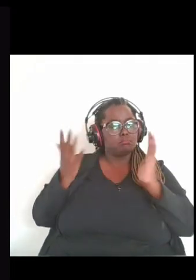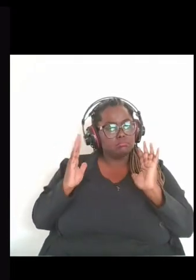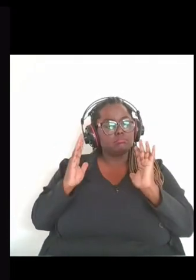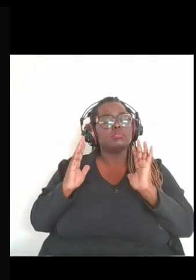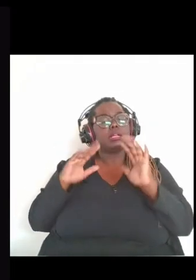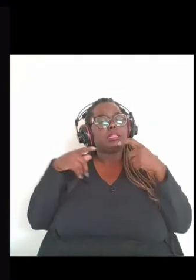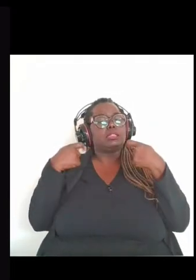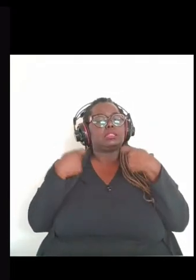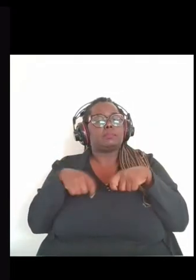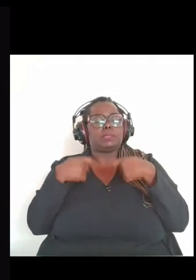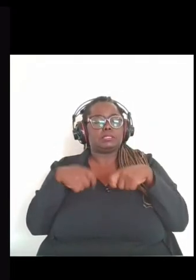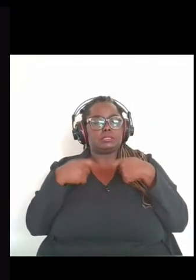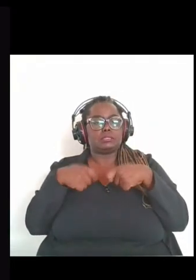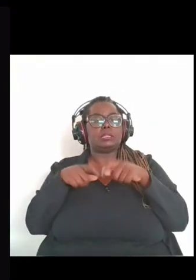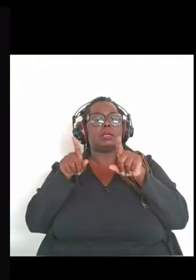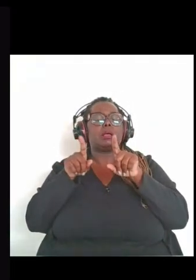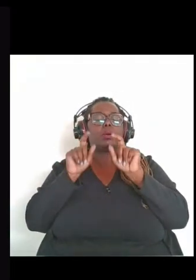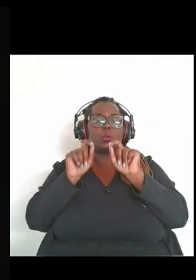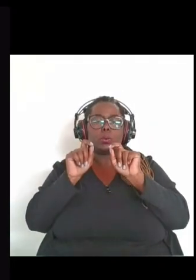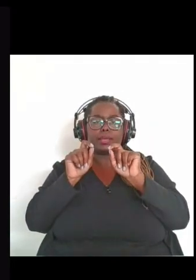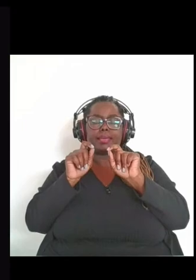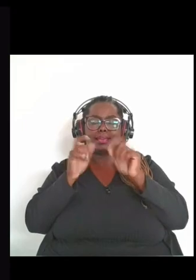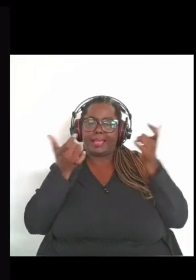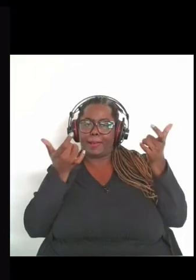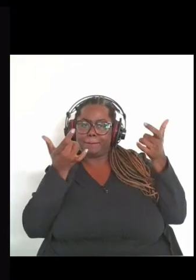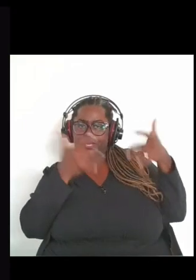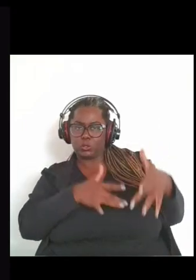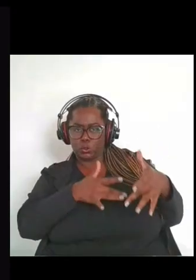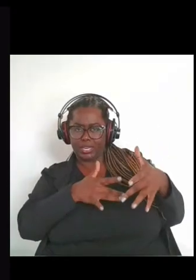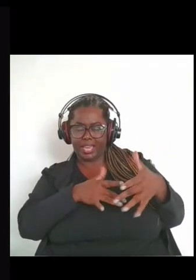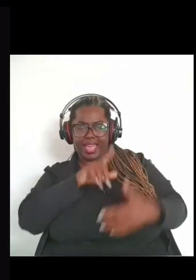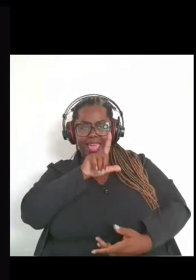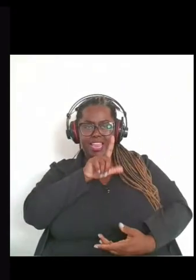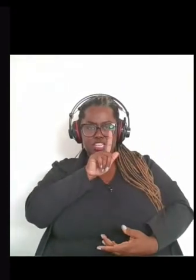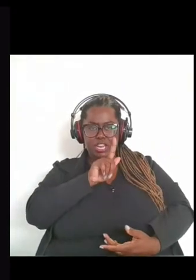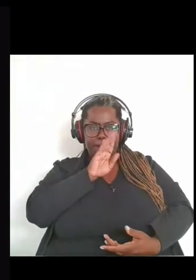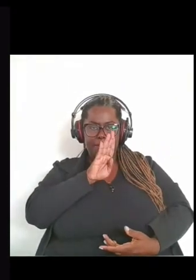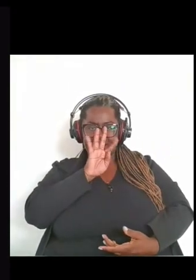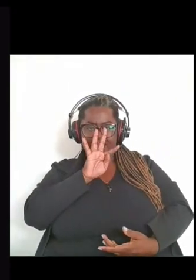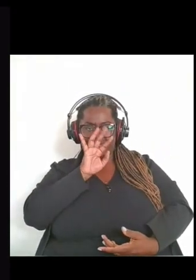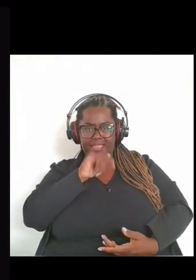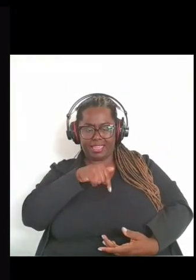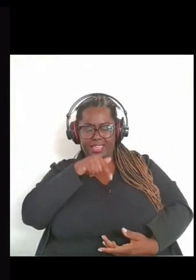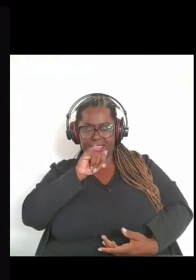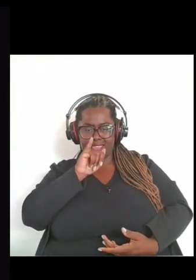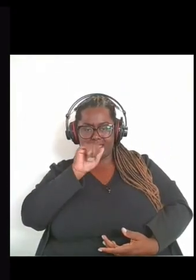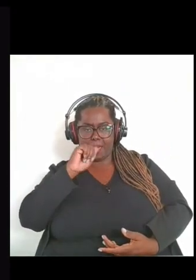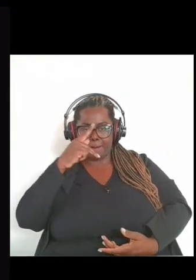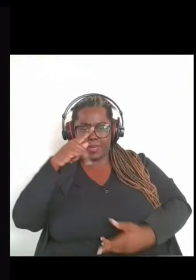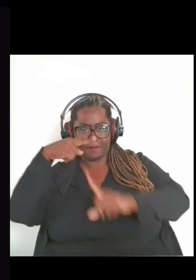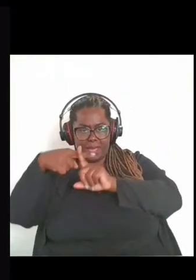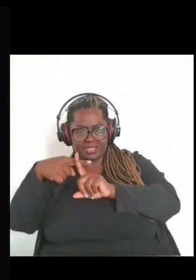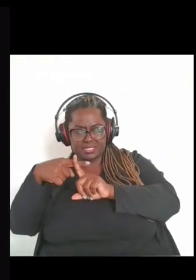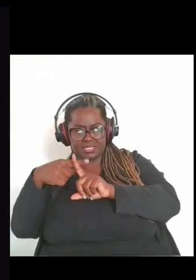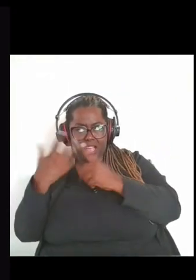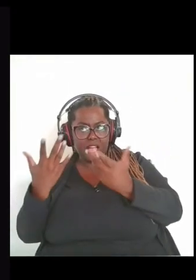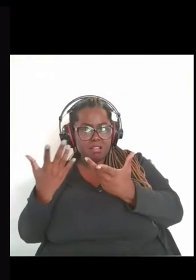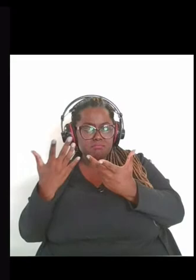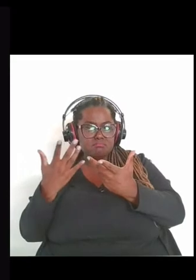LGBT uh LGBT IAQ Plus uh and start thinking